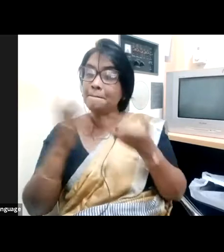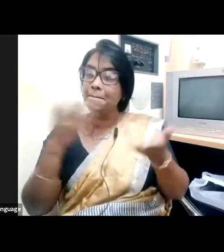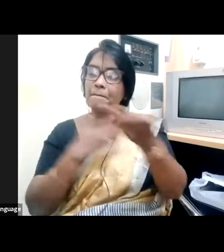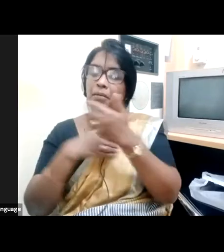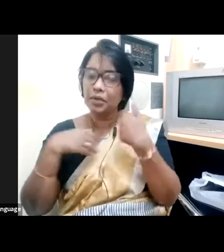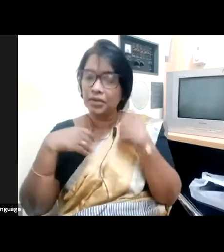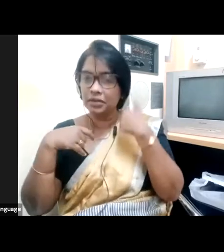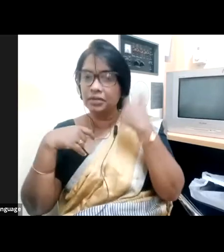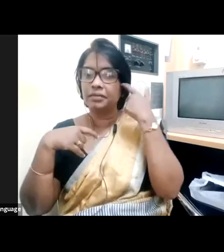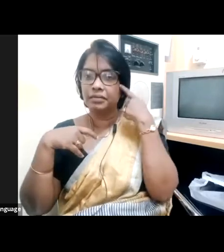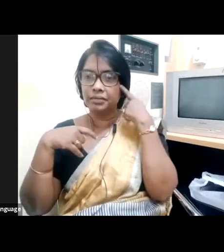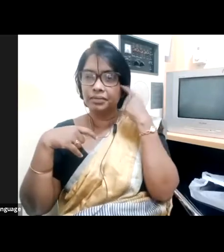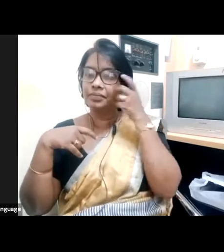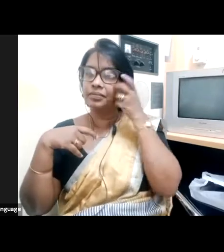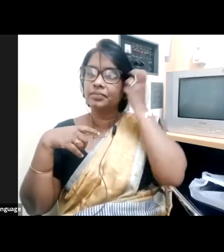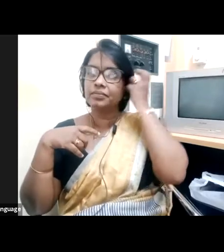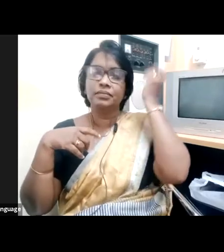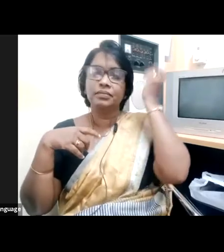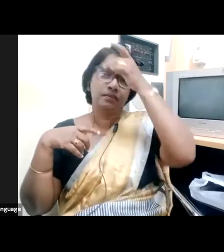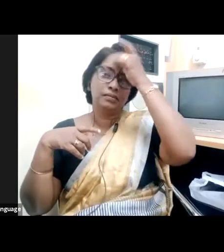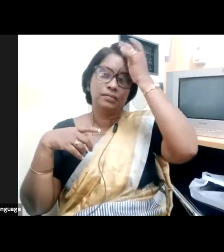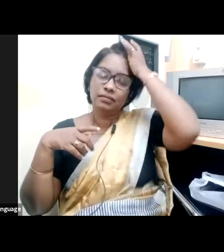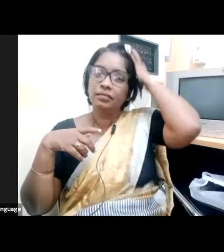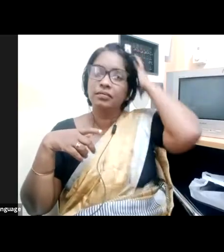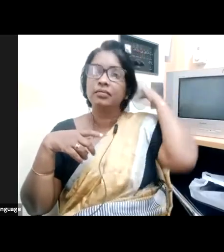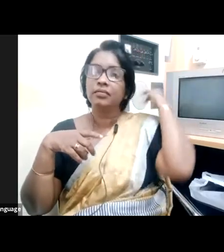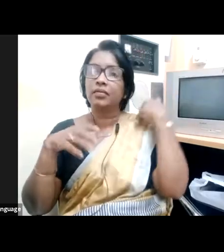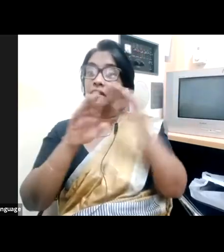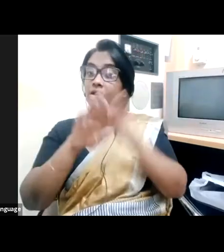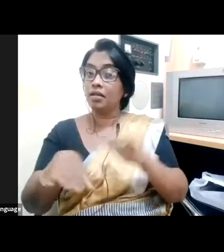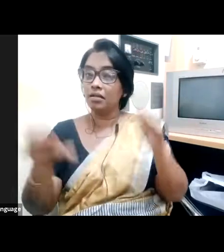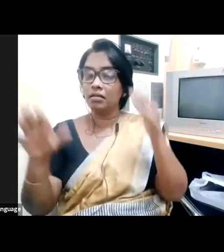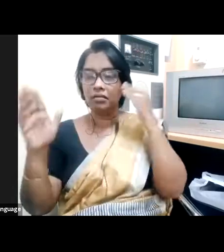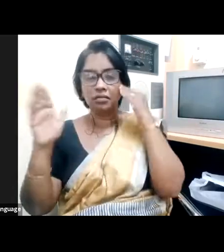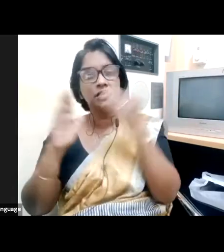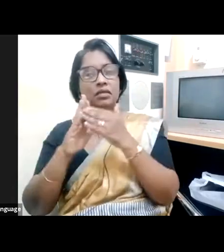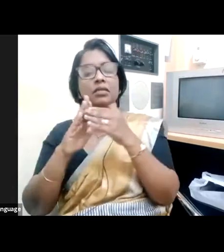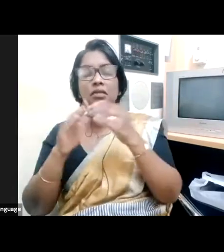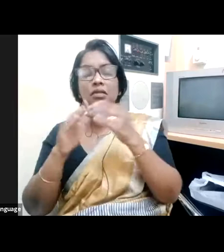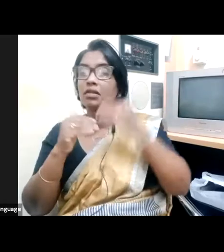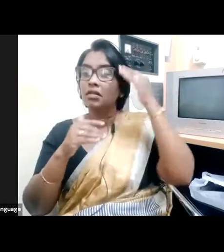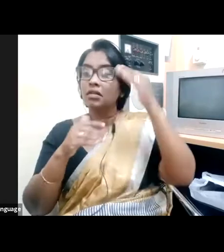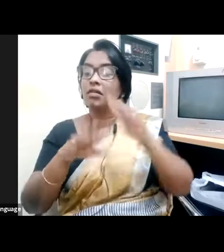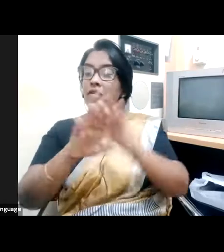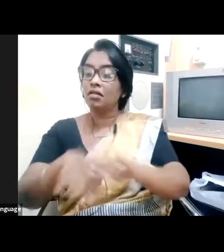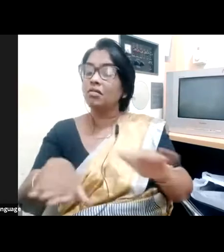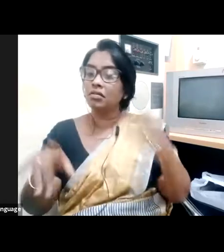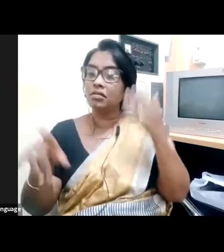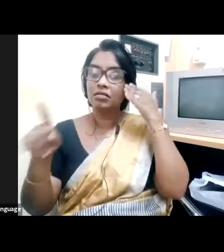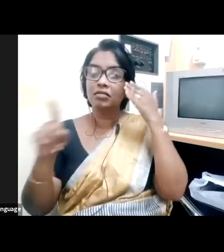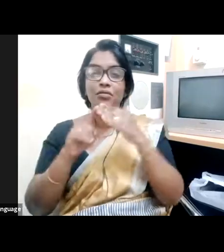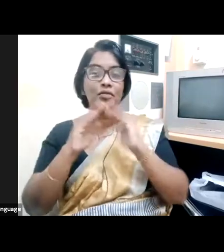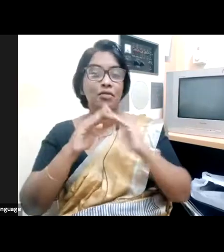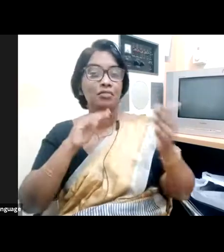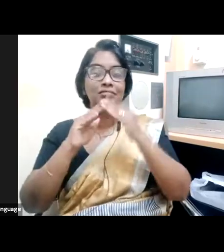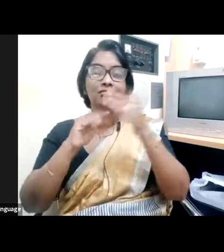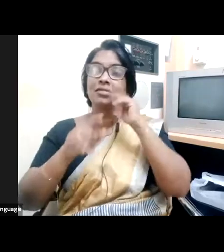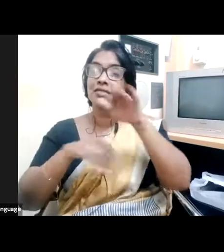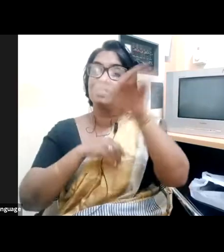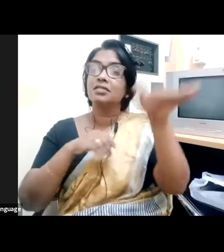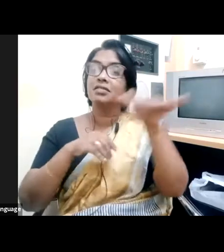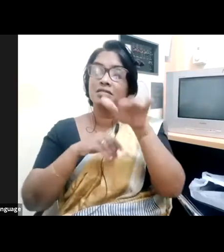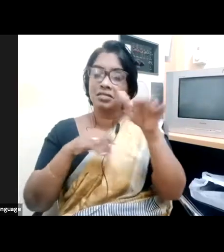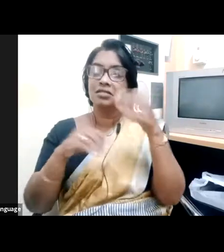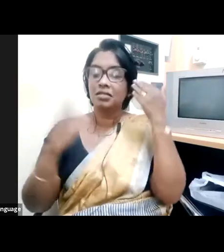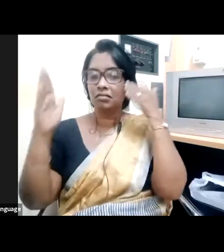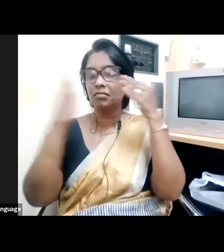our children, our future generations, our neighborhoods, our societies we live in, right? And what are we doing?